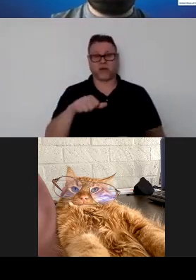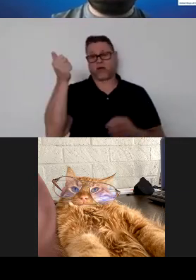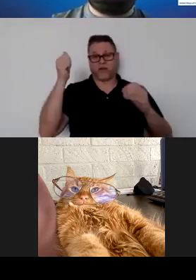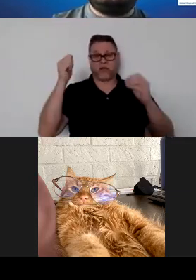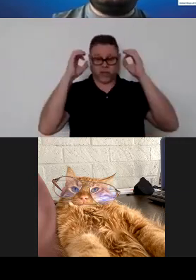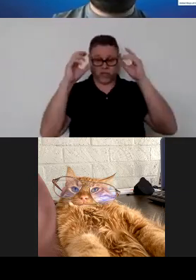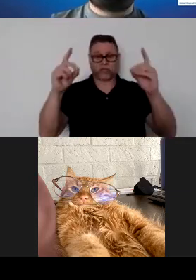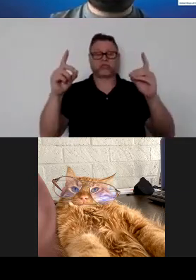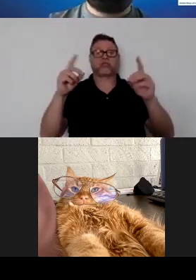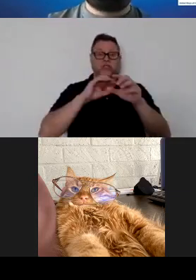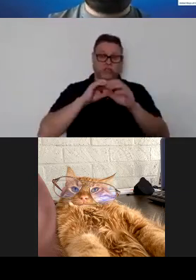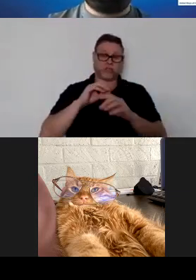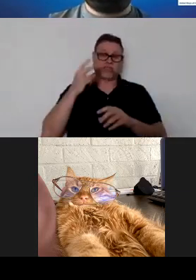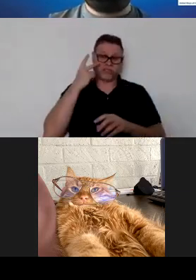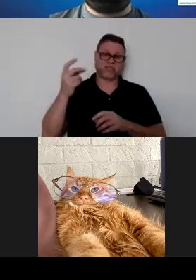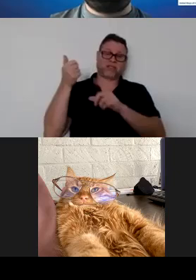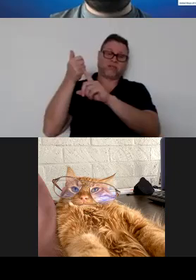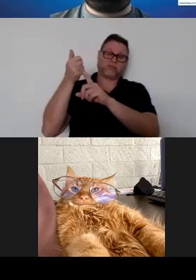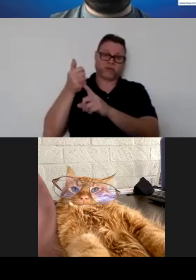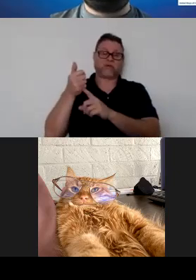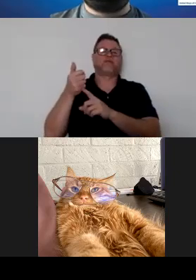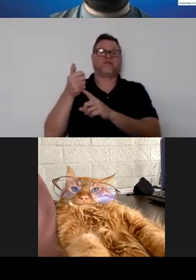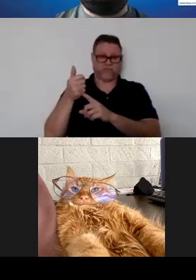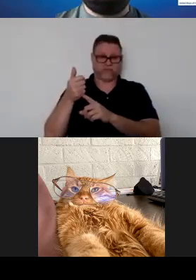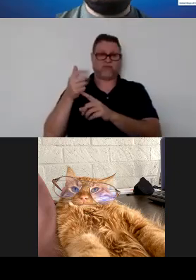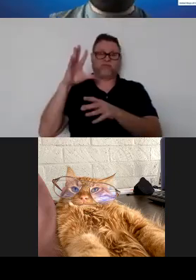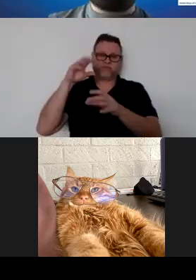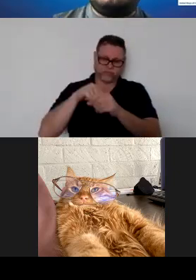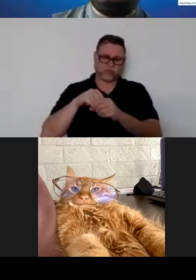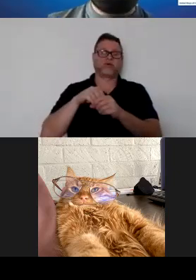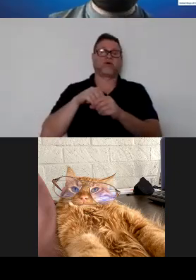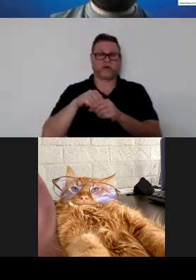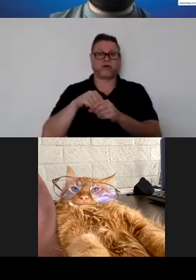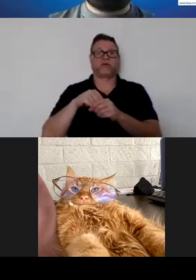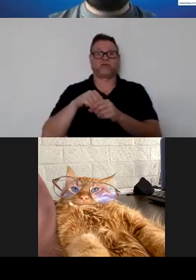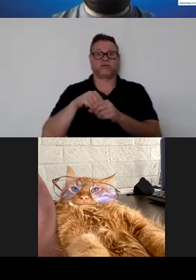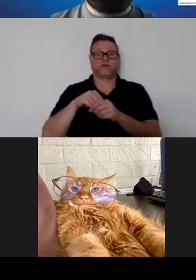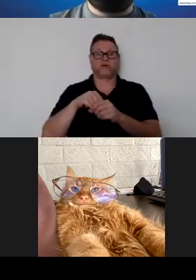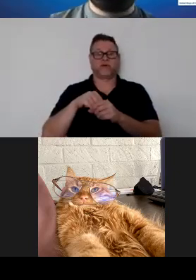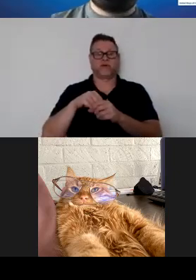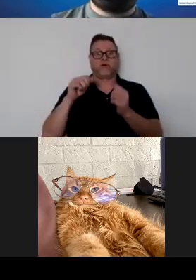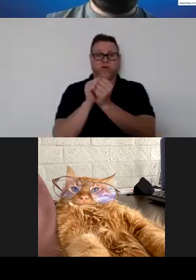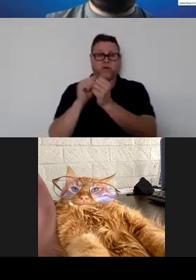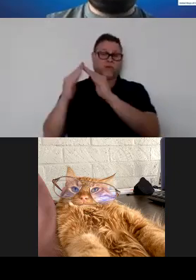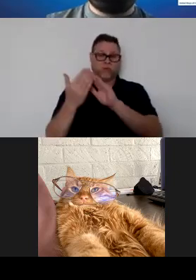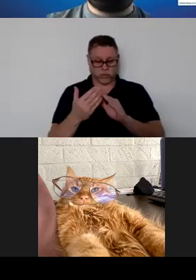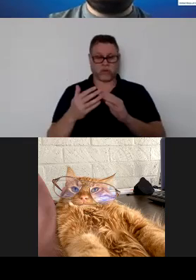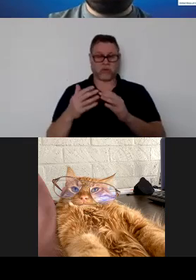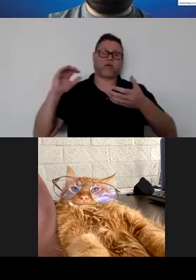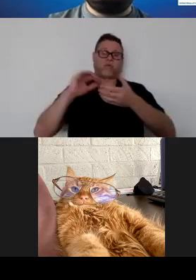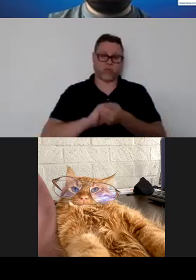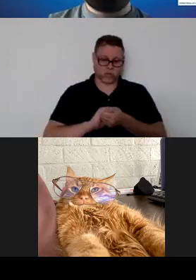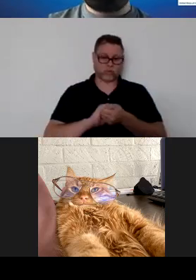professionals see themselves as in charge of delivering services to families and communities, rather than as partners in creating a thriving